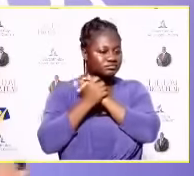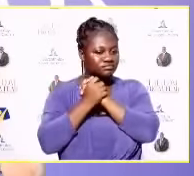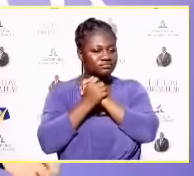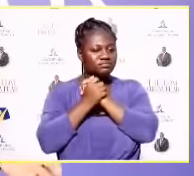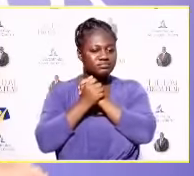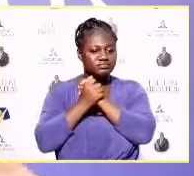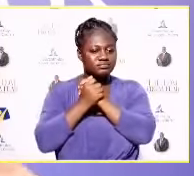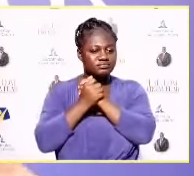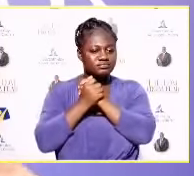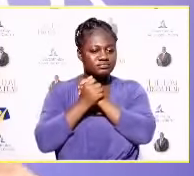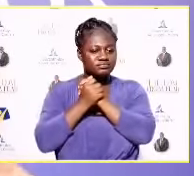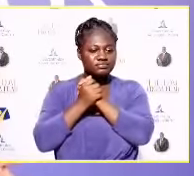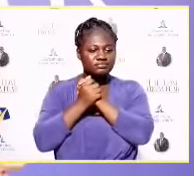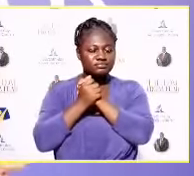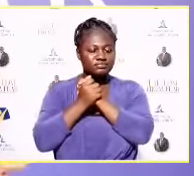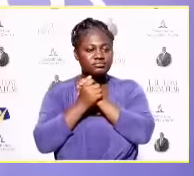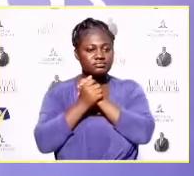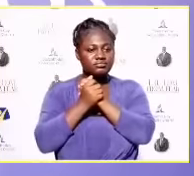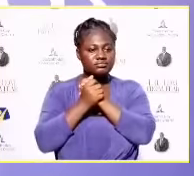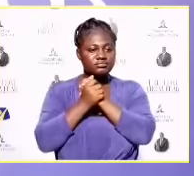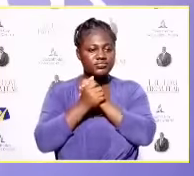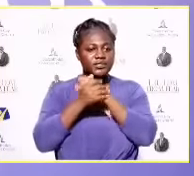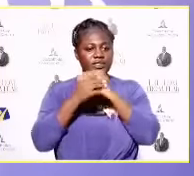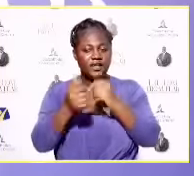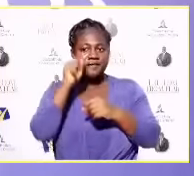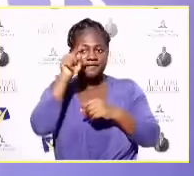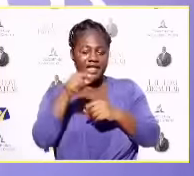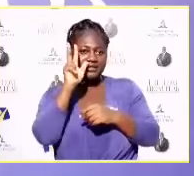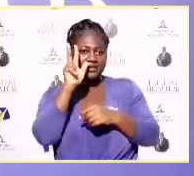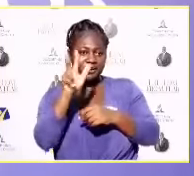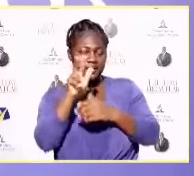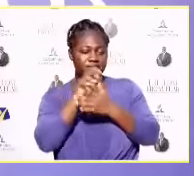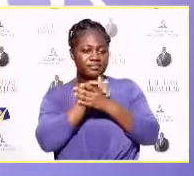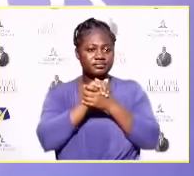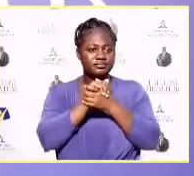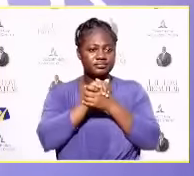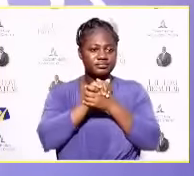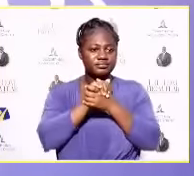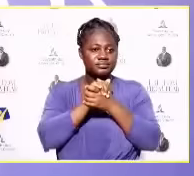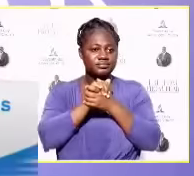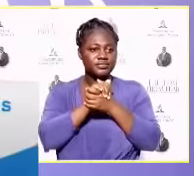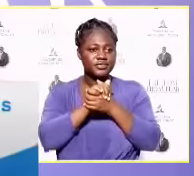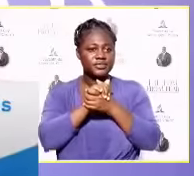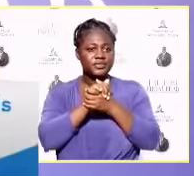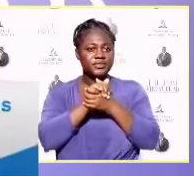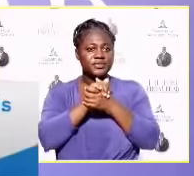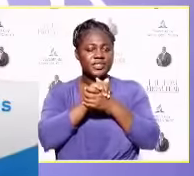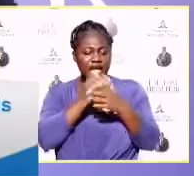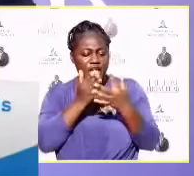gets worse than that. Look at verse 3. And through